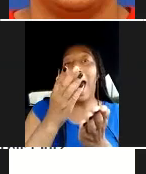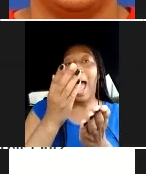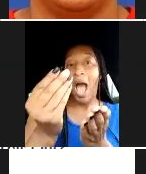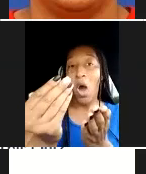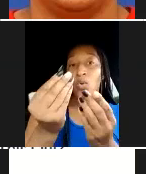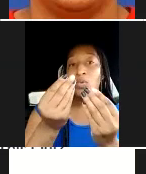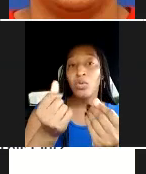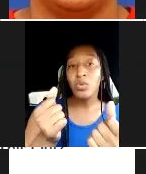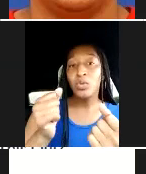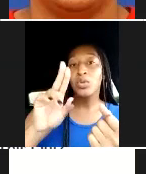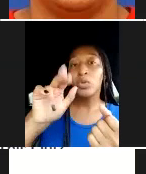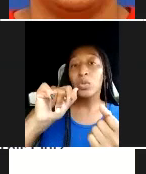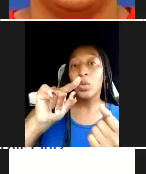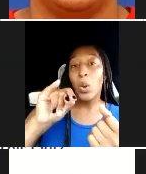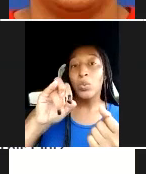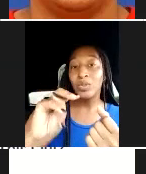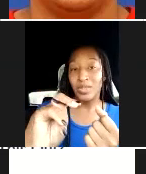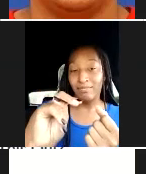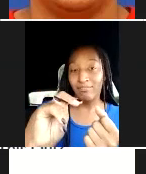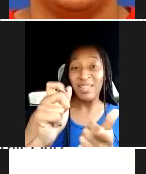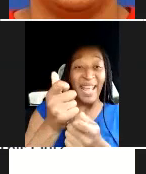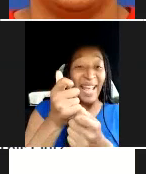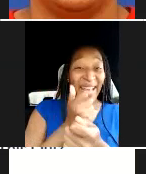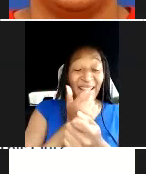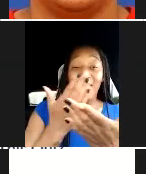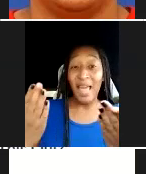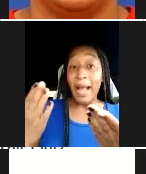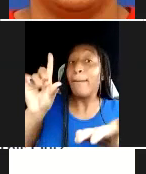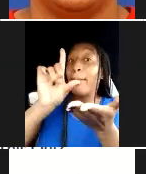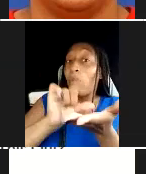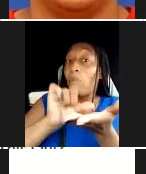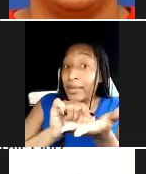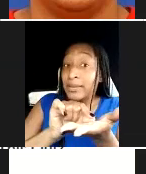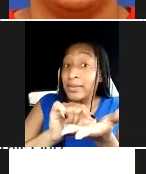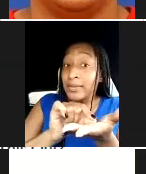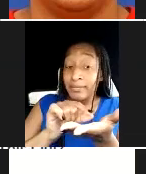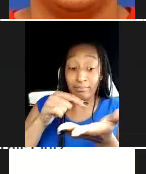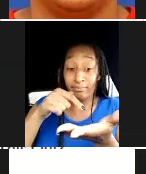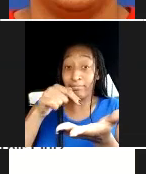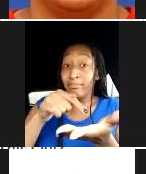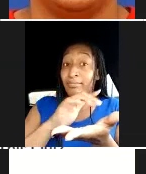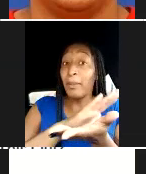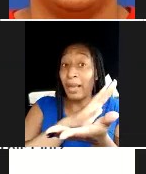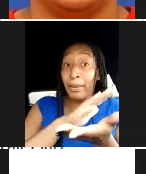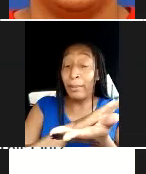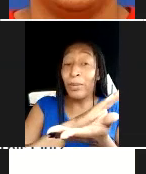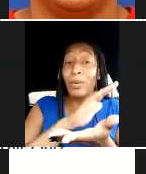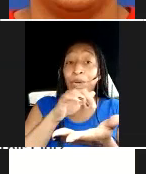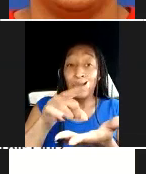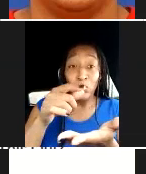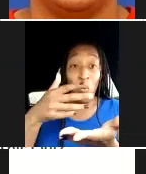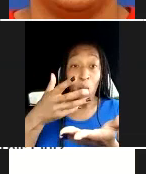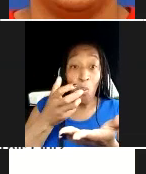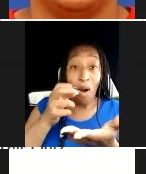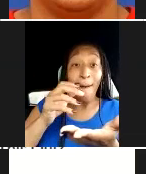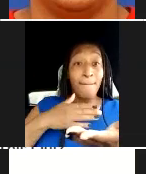use, you can have it available for the exam. Okay. So if you want to print out my notes, my extra notes, the solutions to